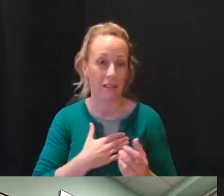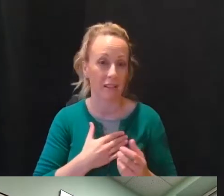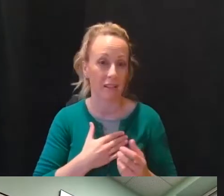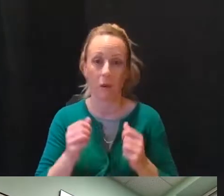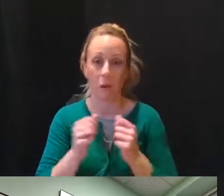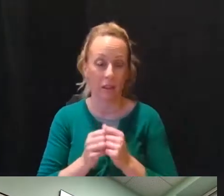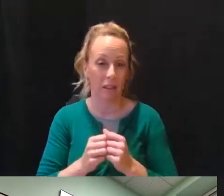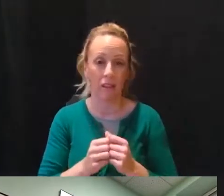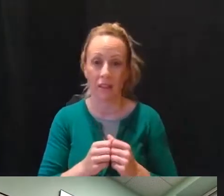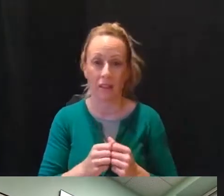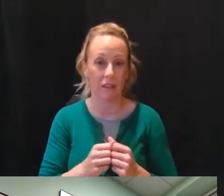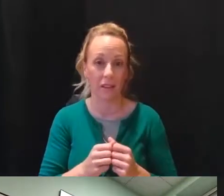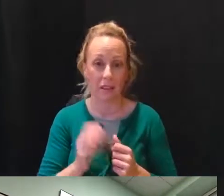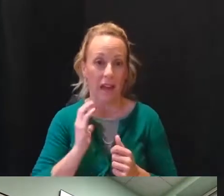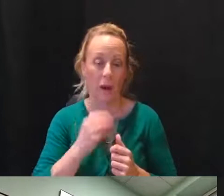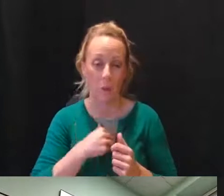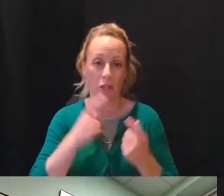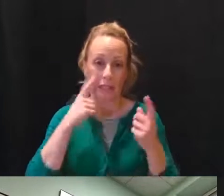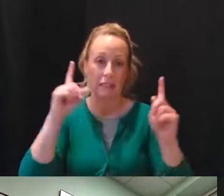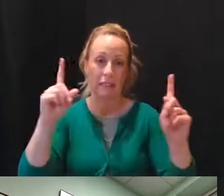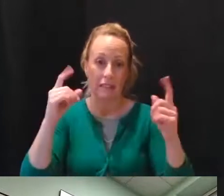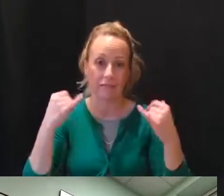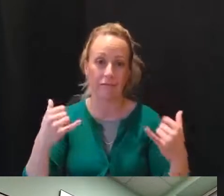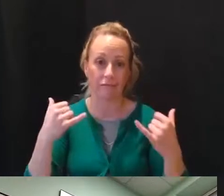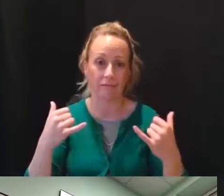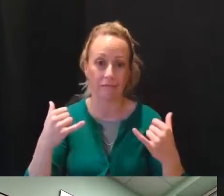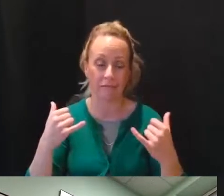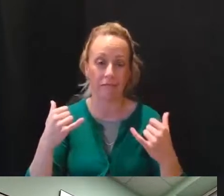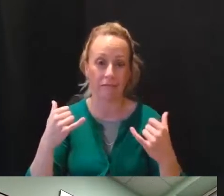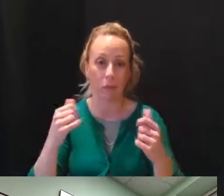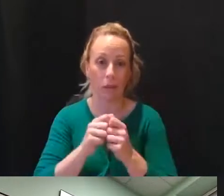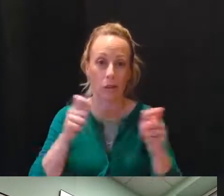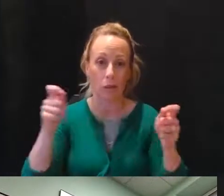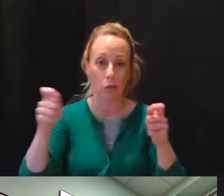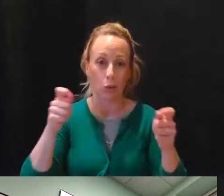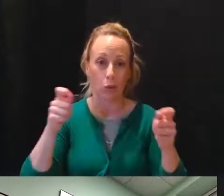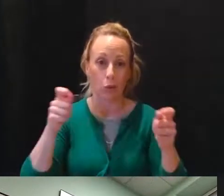with our success to date at controlling the infection.